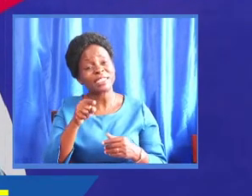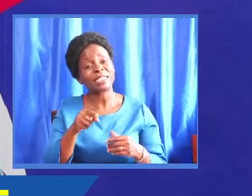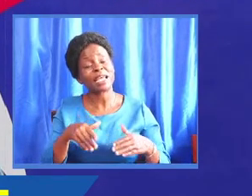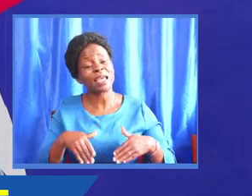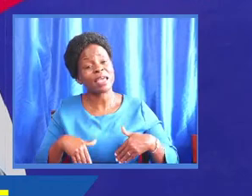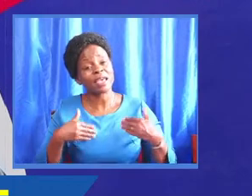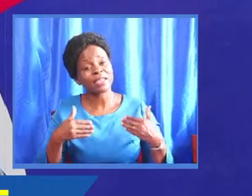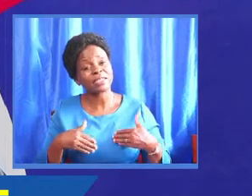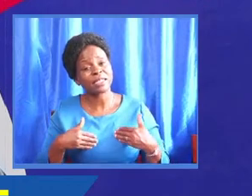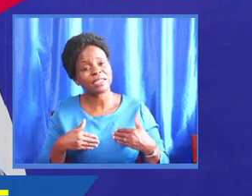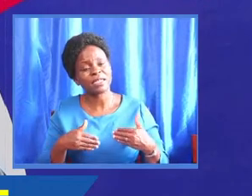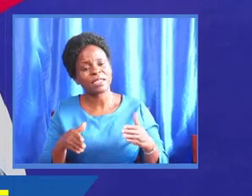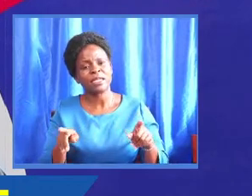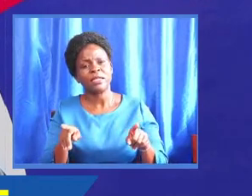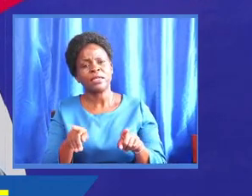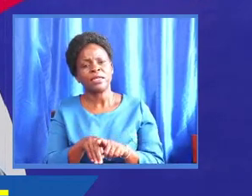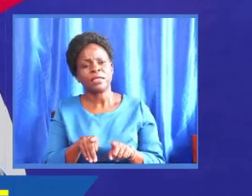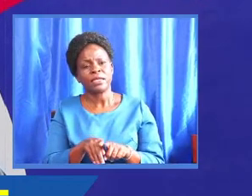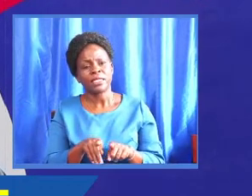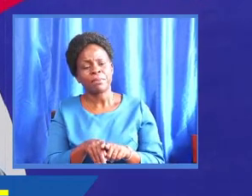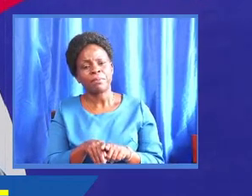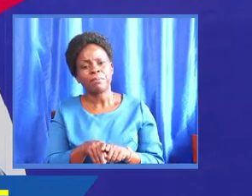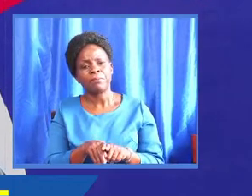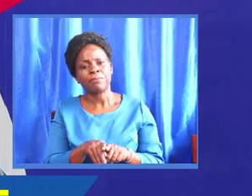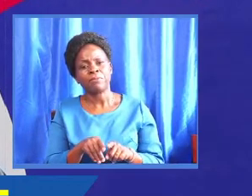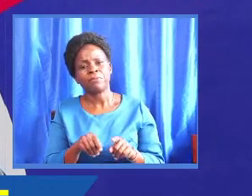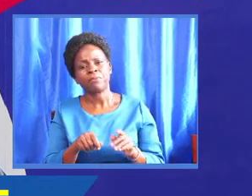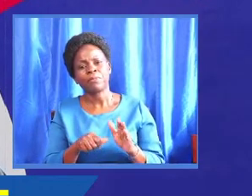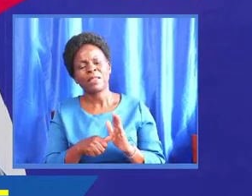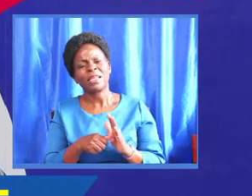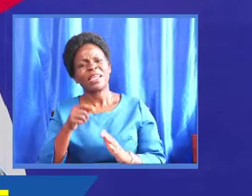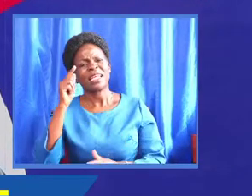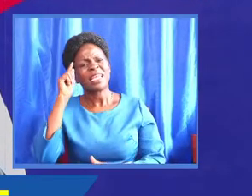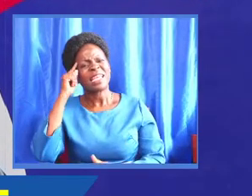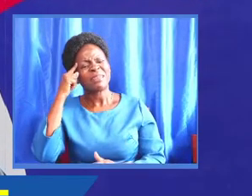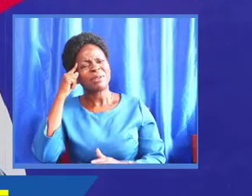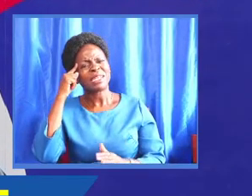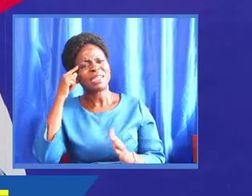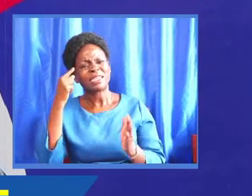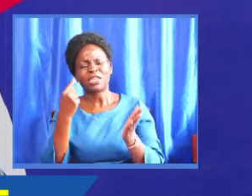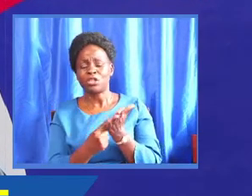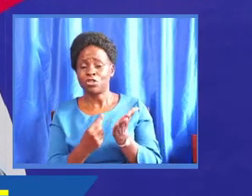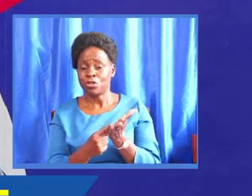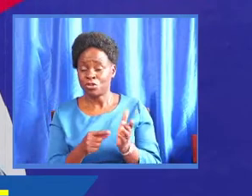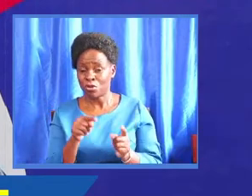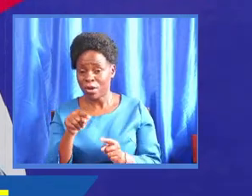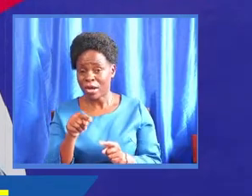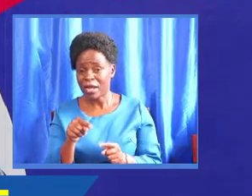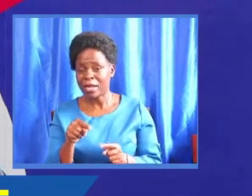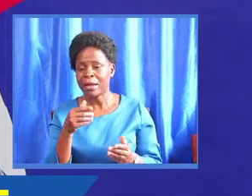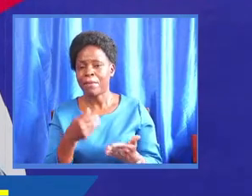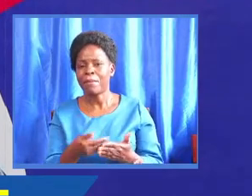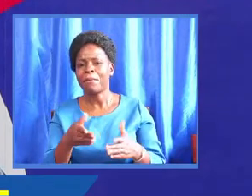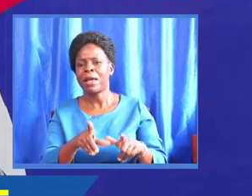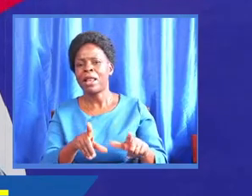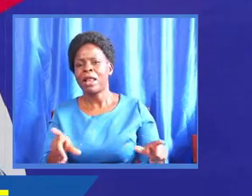also, traditionally, our mentality in Uganda is to buy